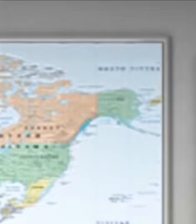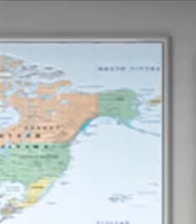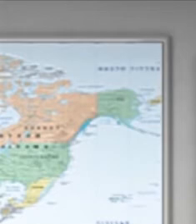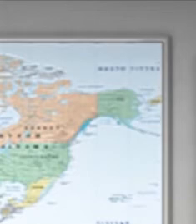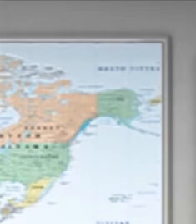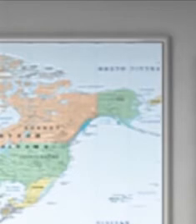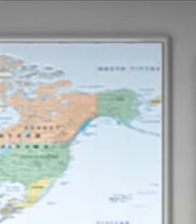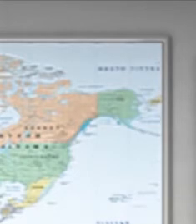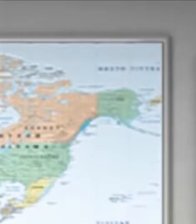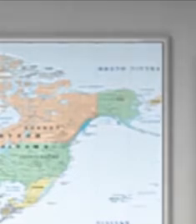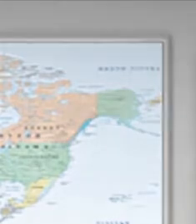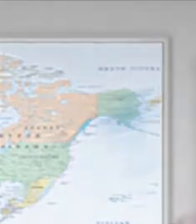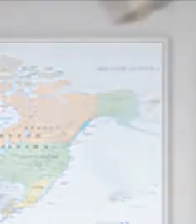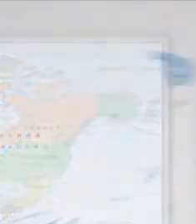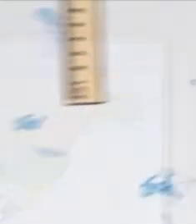bye!